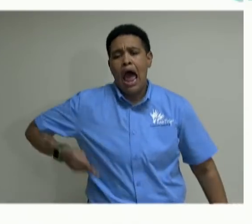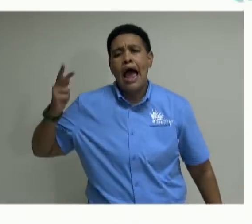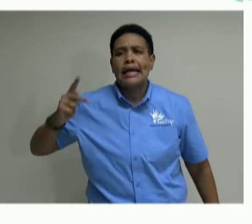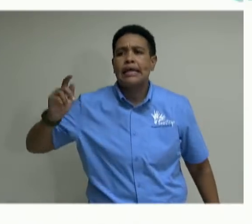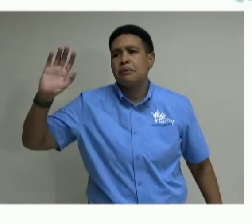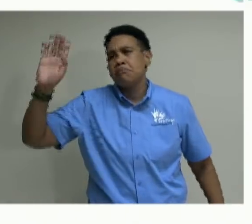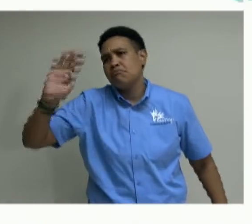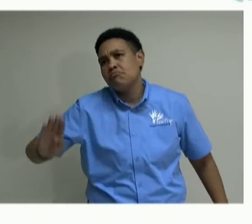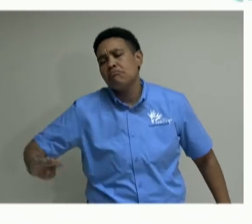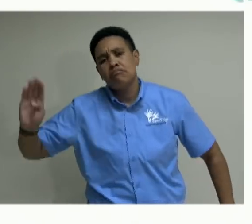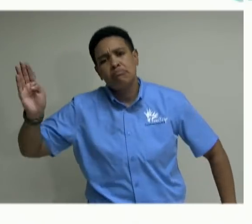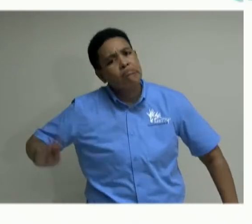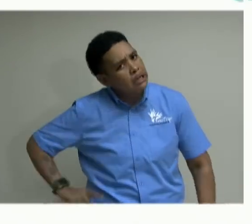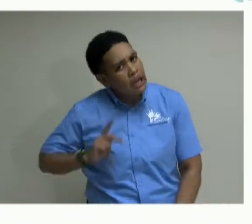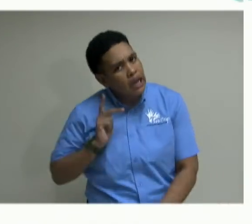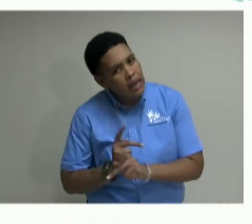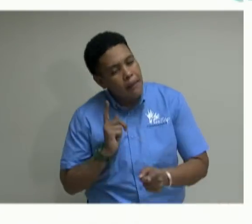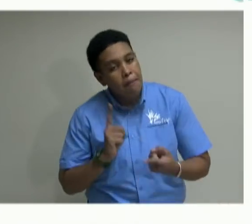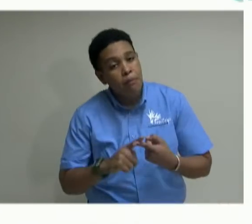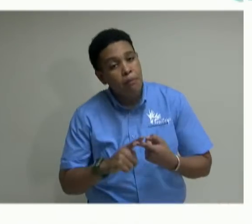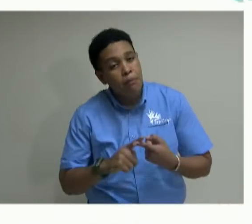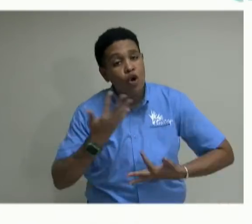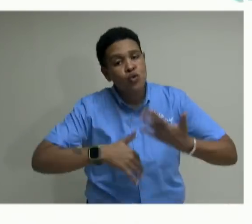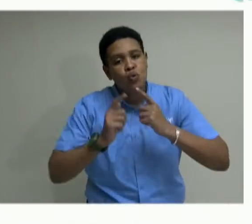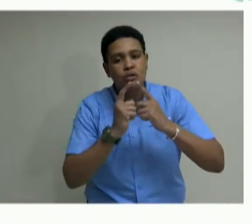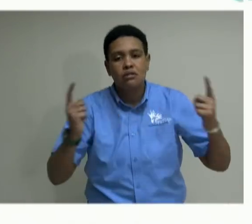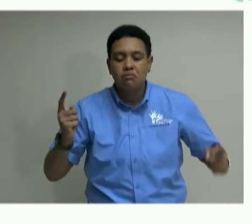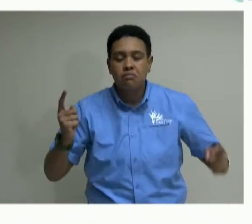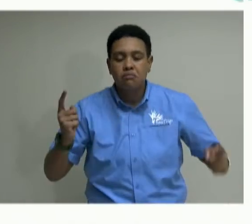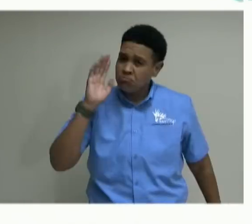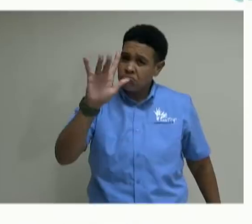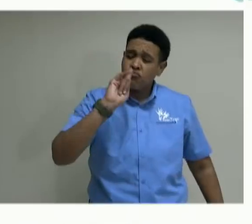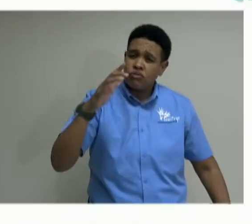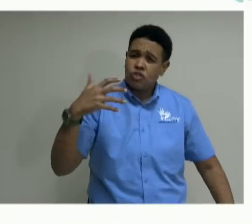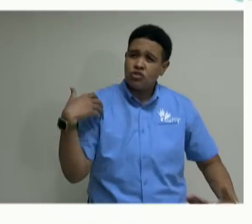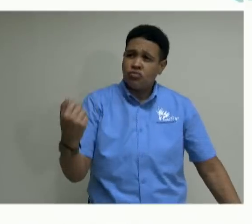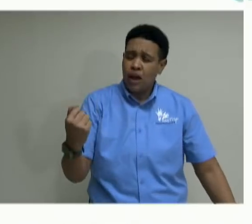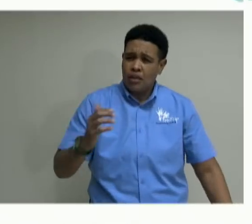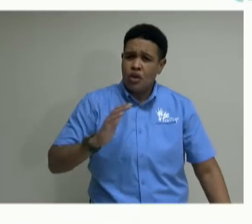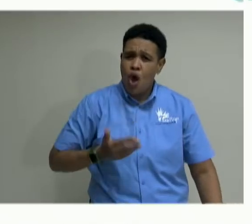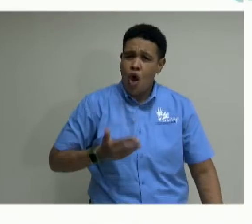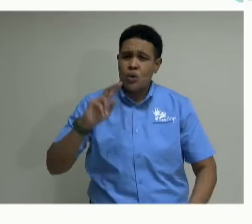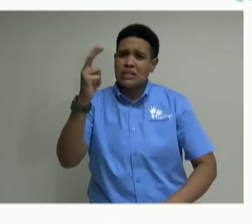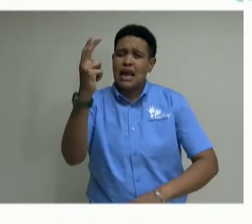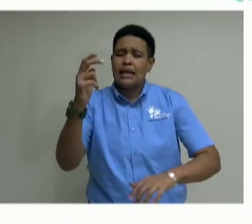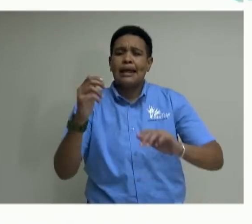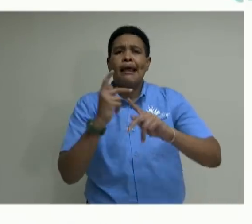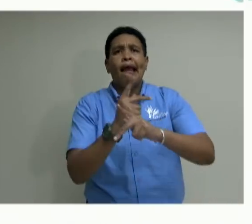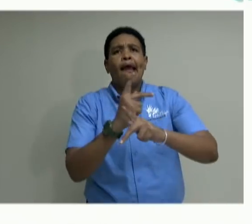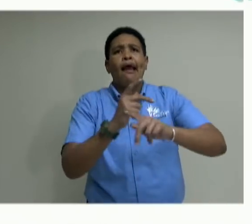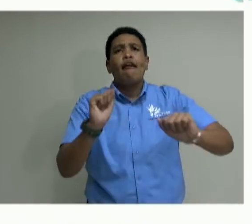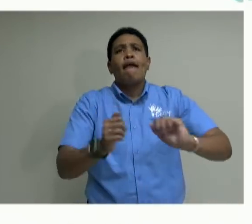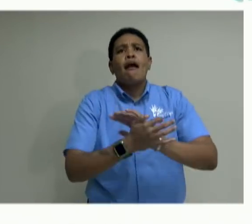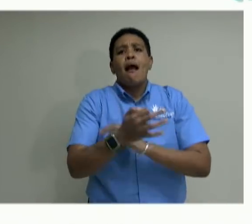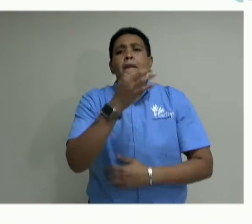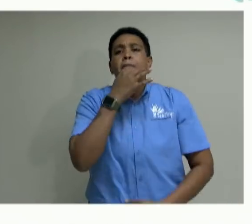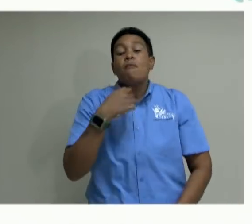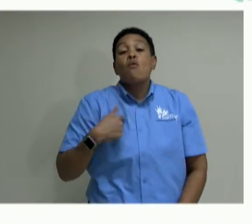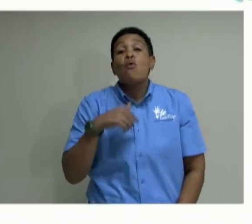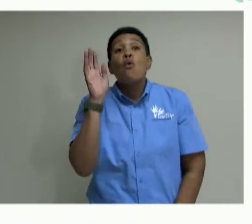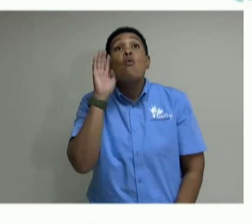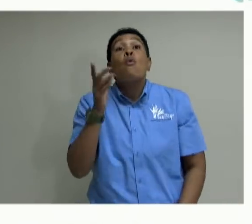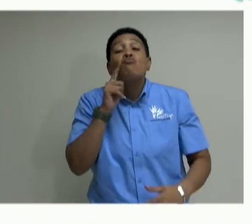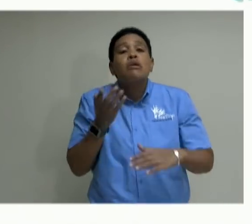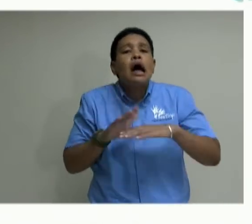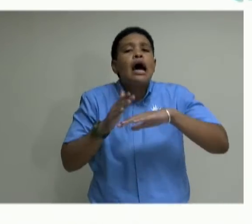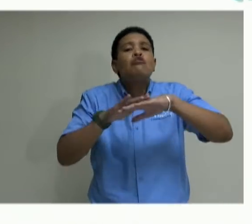social distancing. We'd have strengthened our secondary care capabilities. We would have